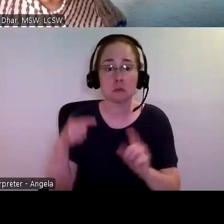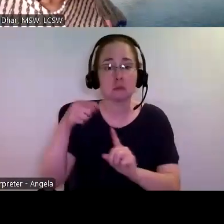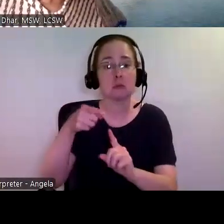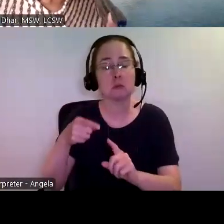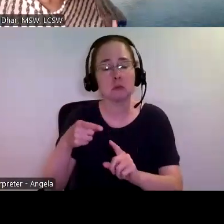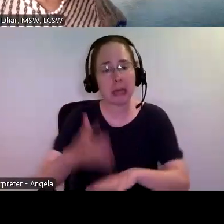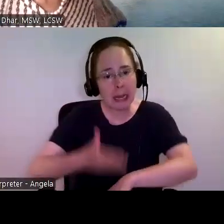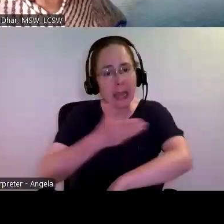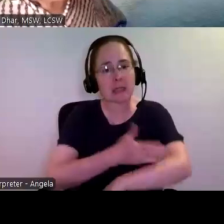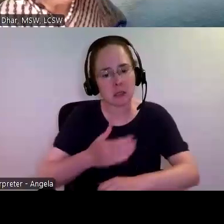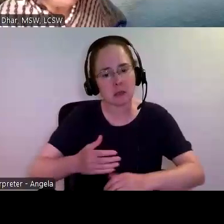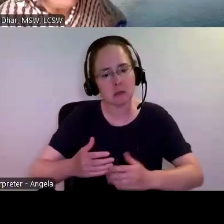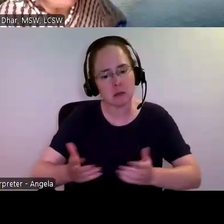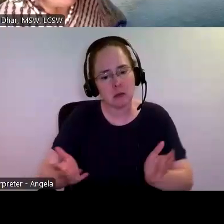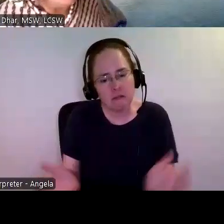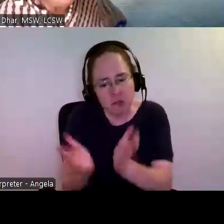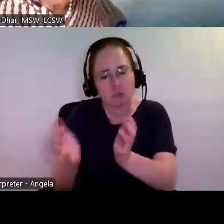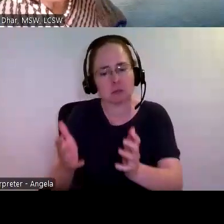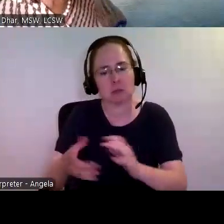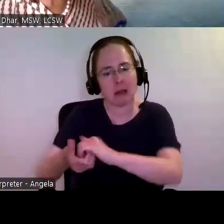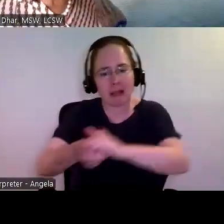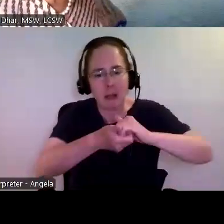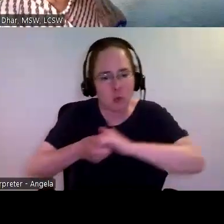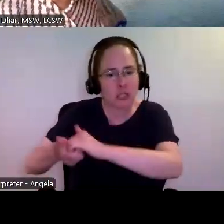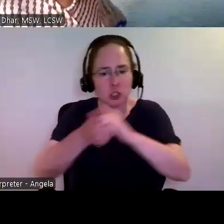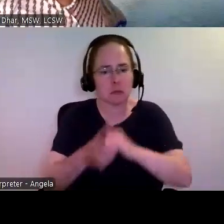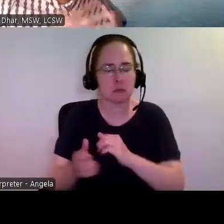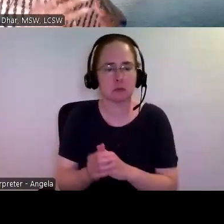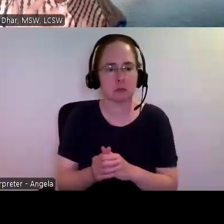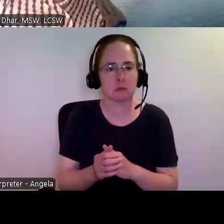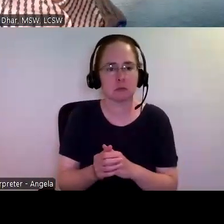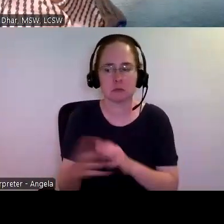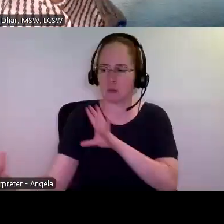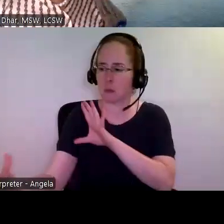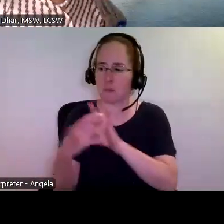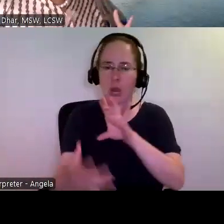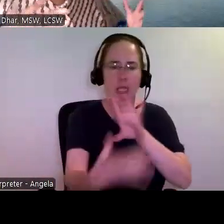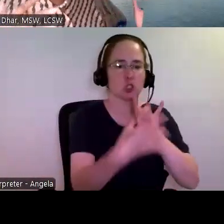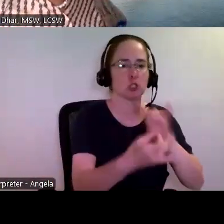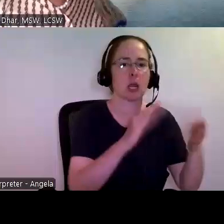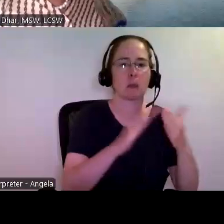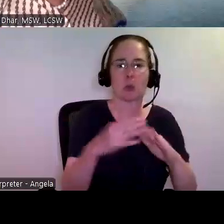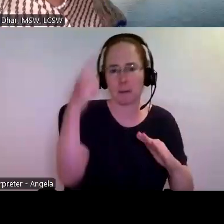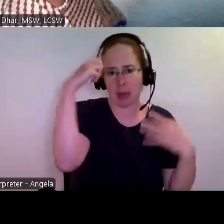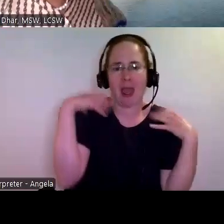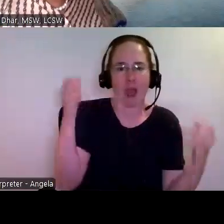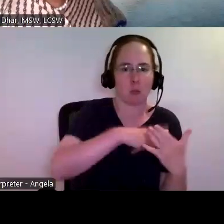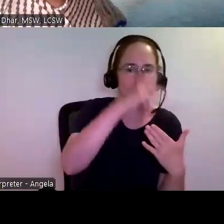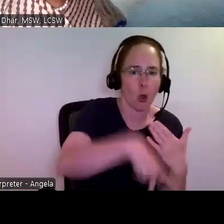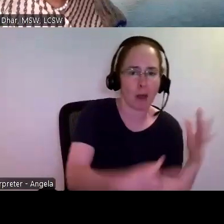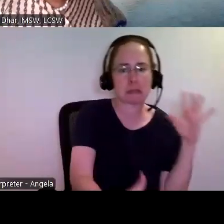and fostering cross-sector collaboration, building bridges between community mental health programs and aging